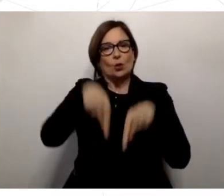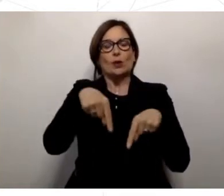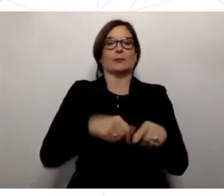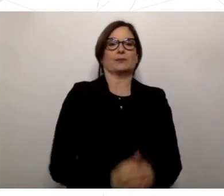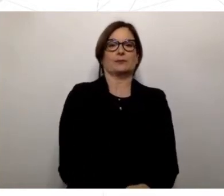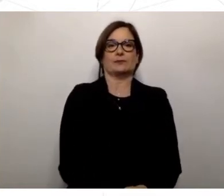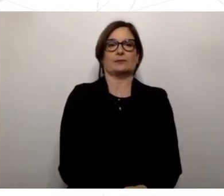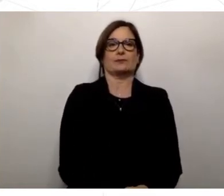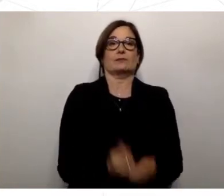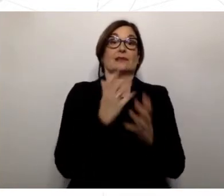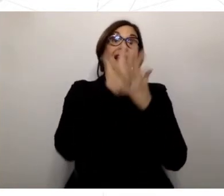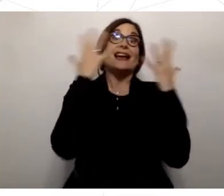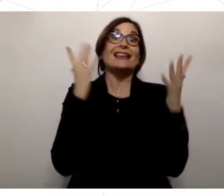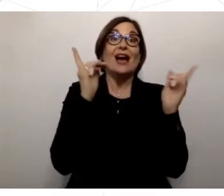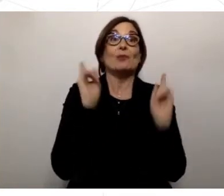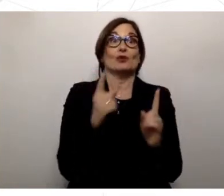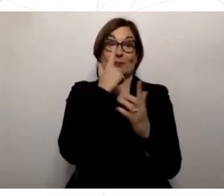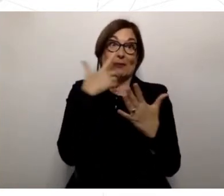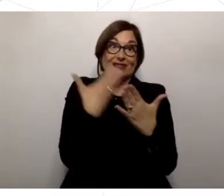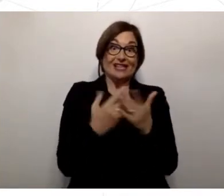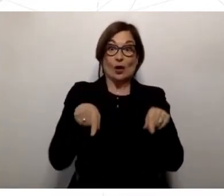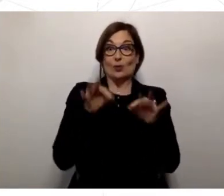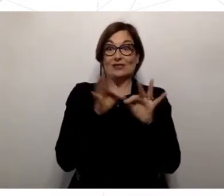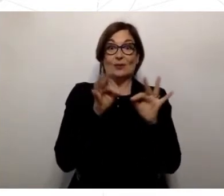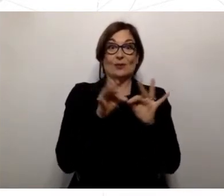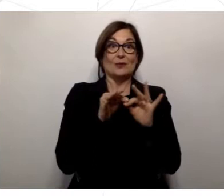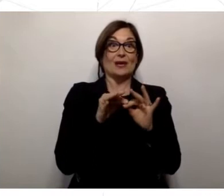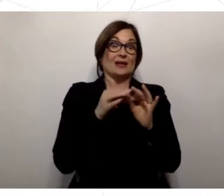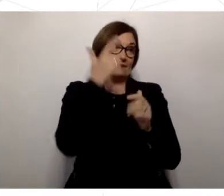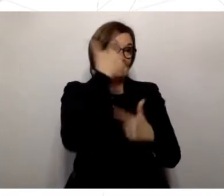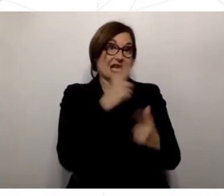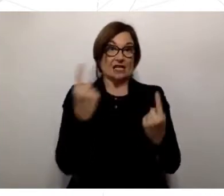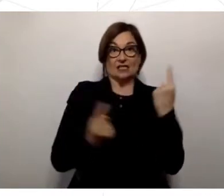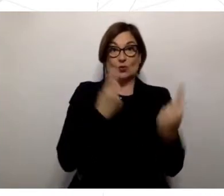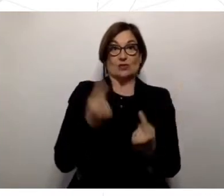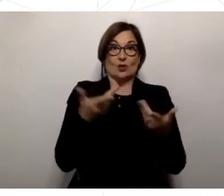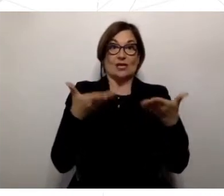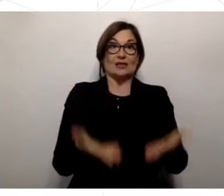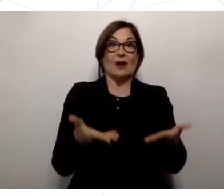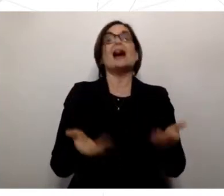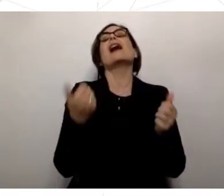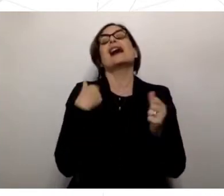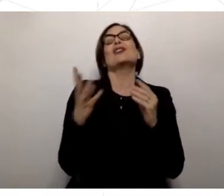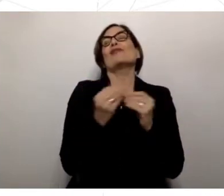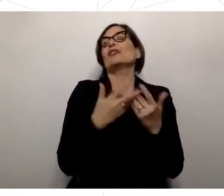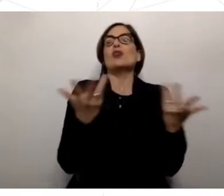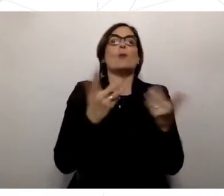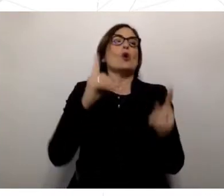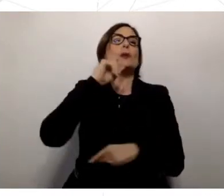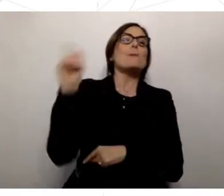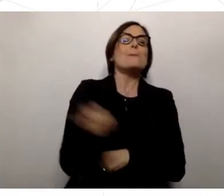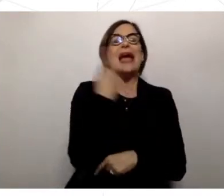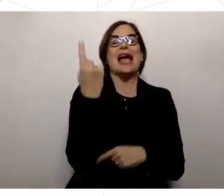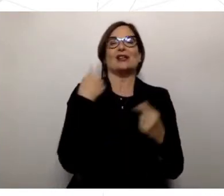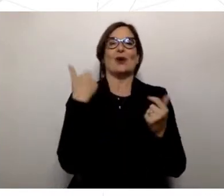embrace here. Now, obviously, we're having to adapt as much as possible right now because of current conditions. And so we're trying